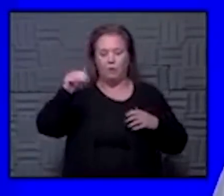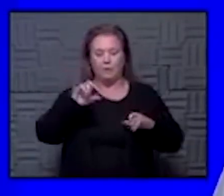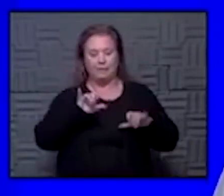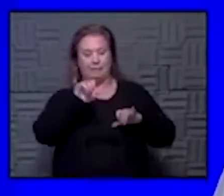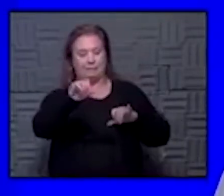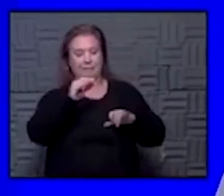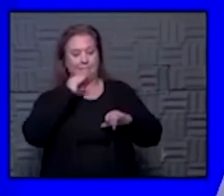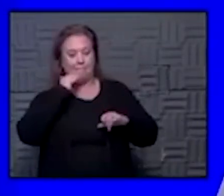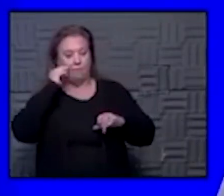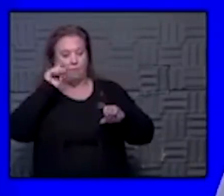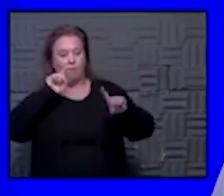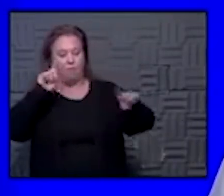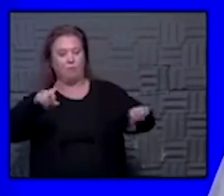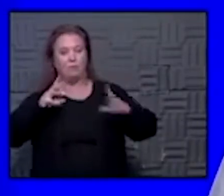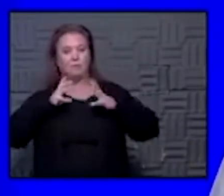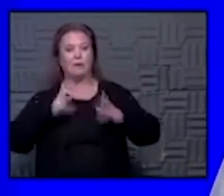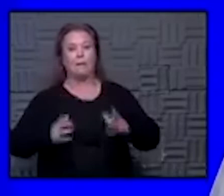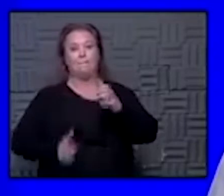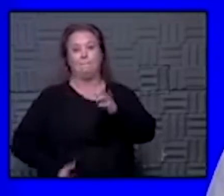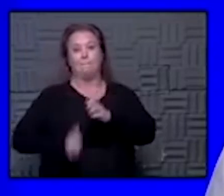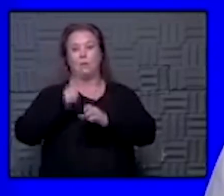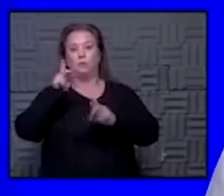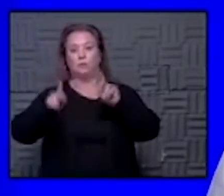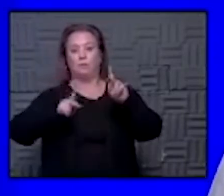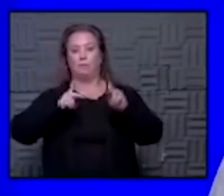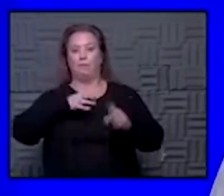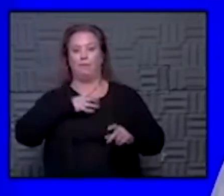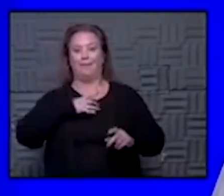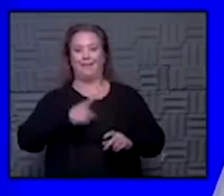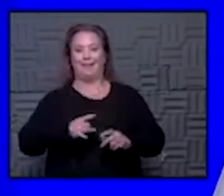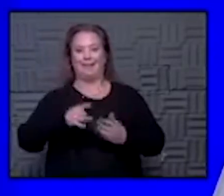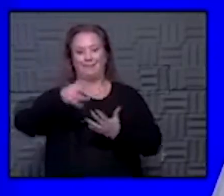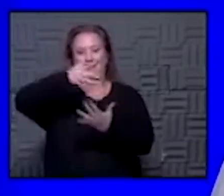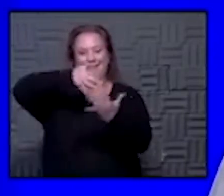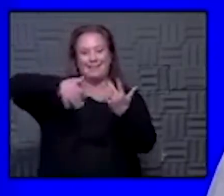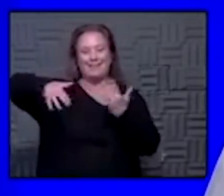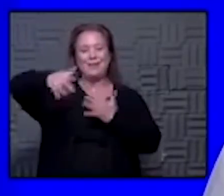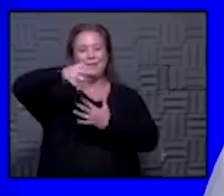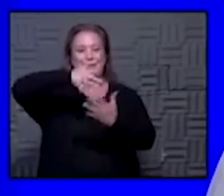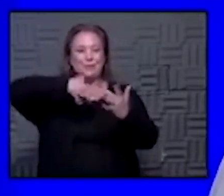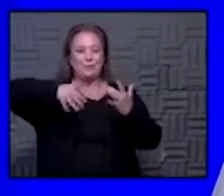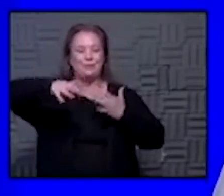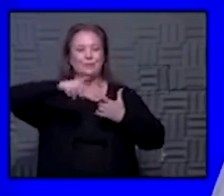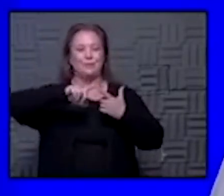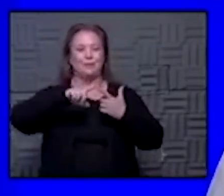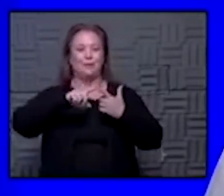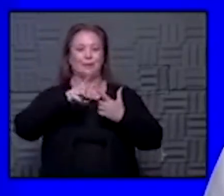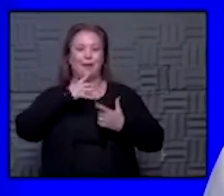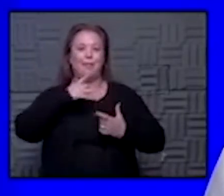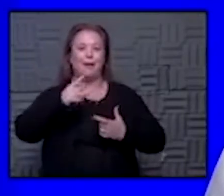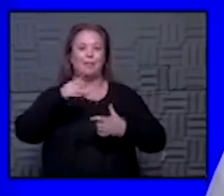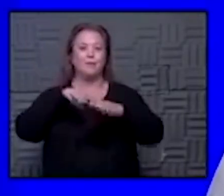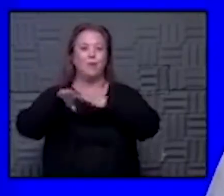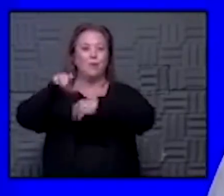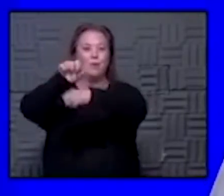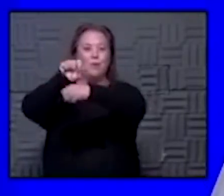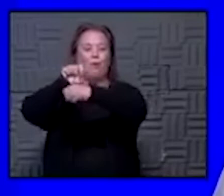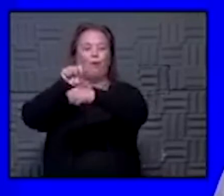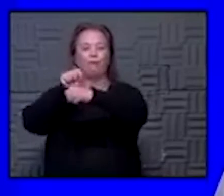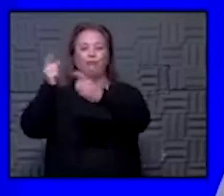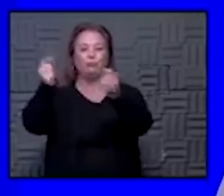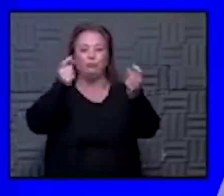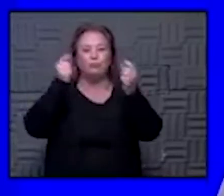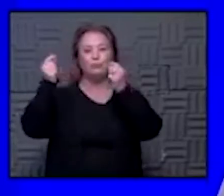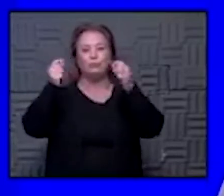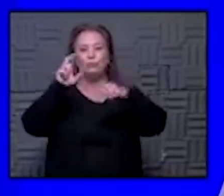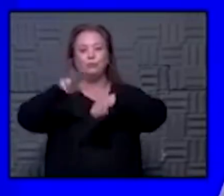order was okay for them. The majority of people like to be in social settings, like to be able to go to work and do things in their normal